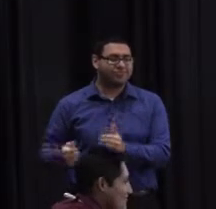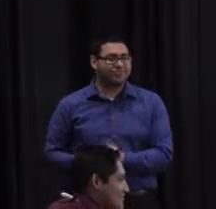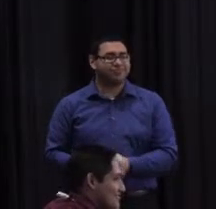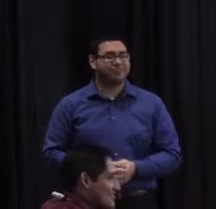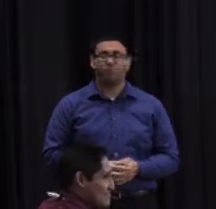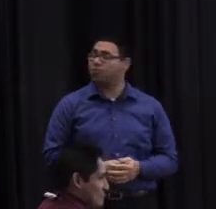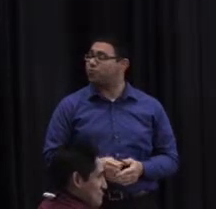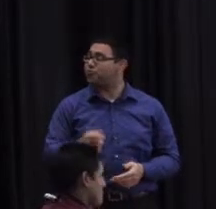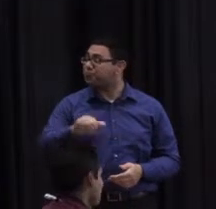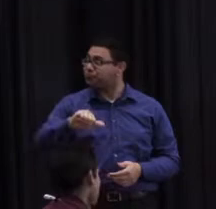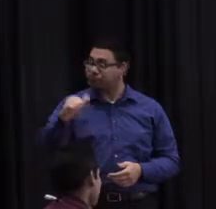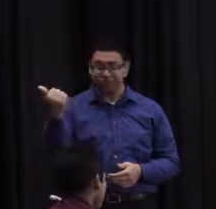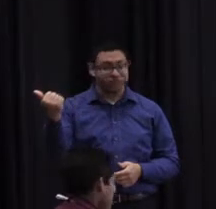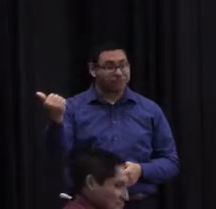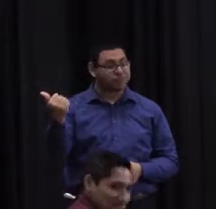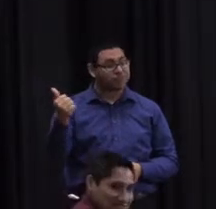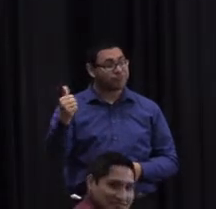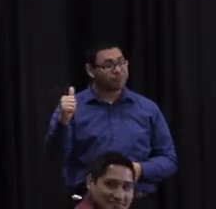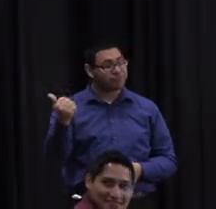The other thing that